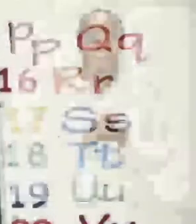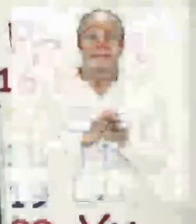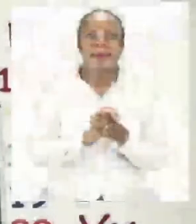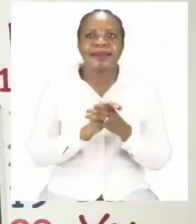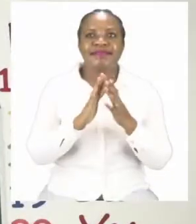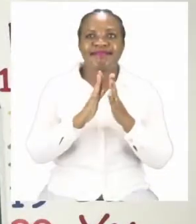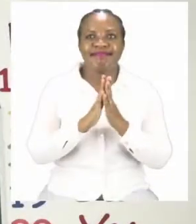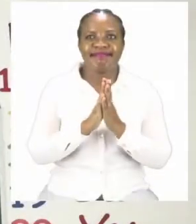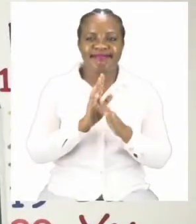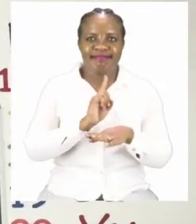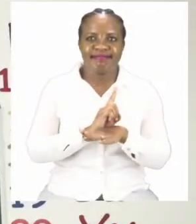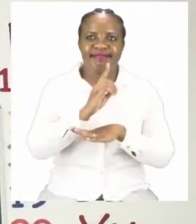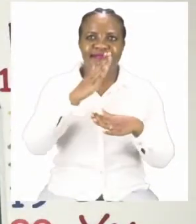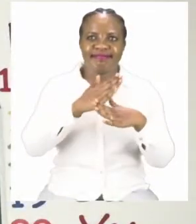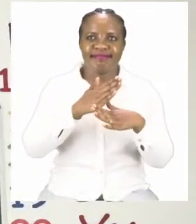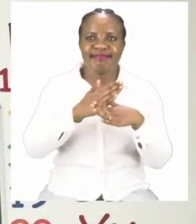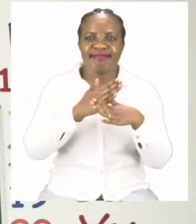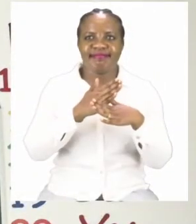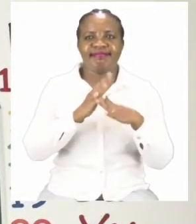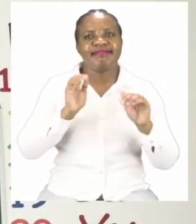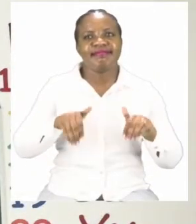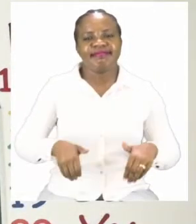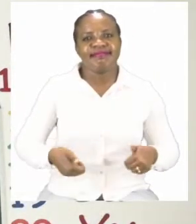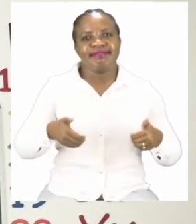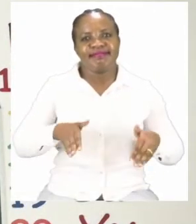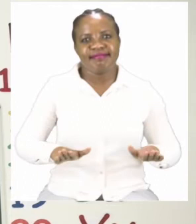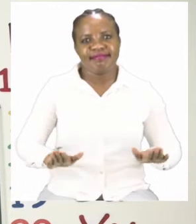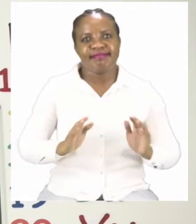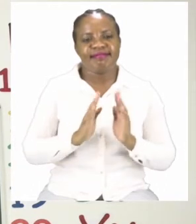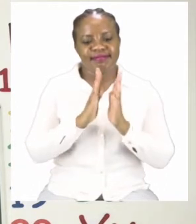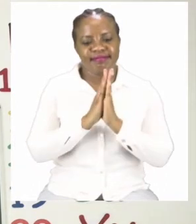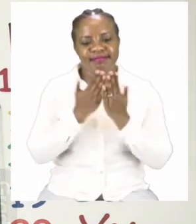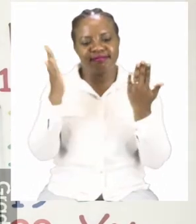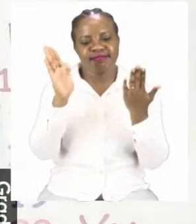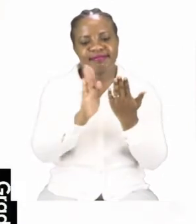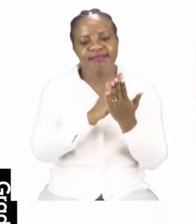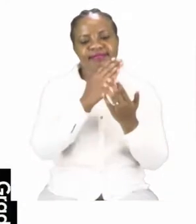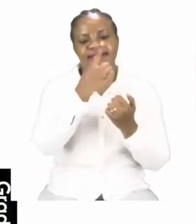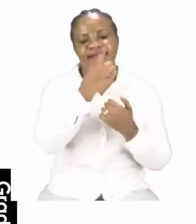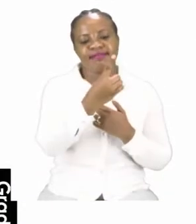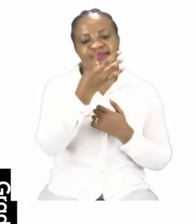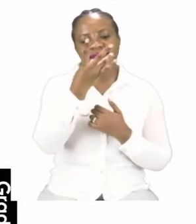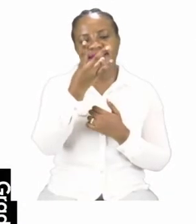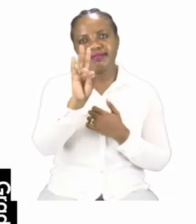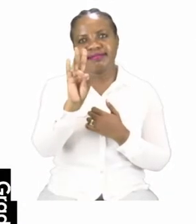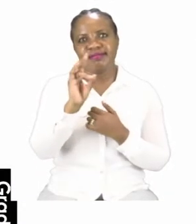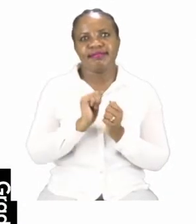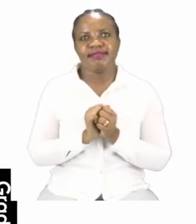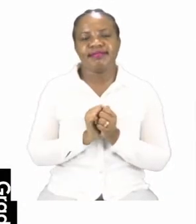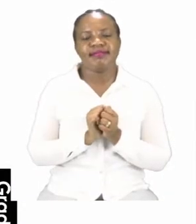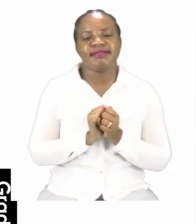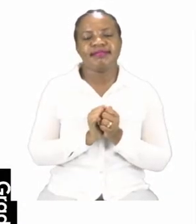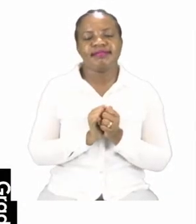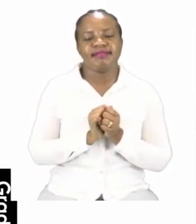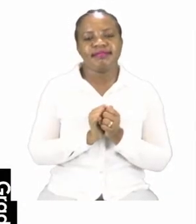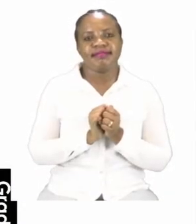For our first exercise, boys and girls, let us turn to page 17. On page 17, we are going to be